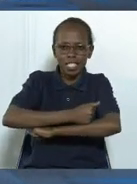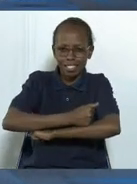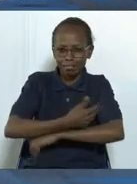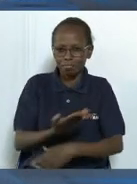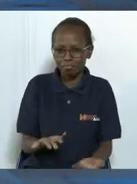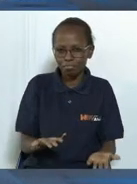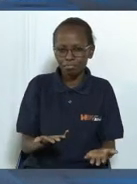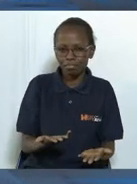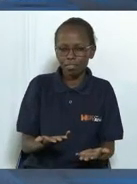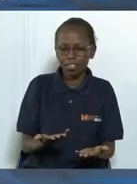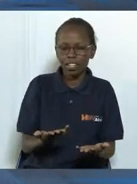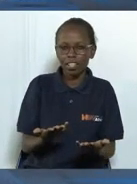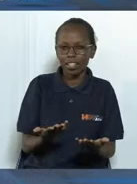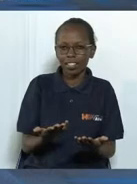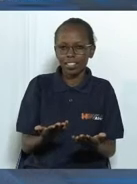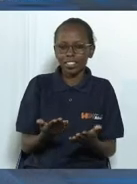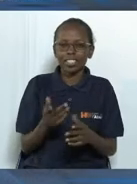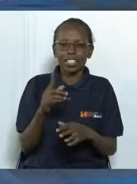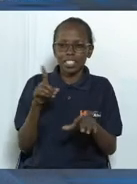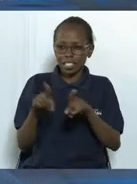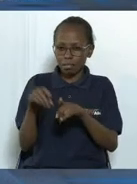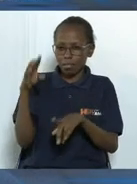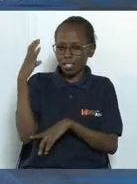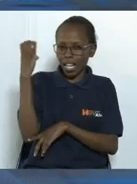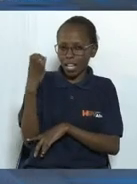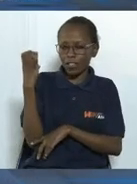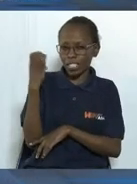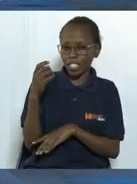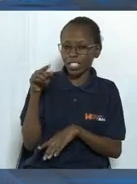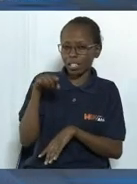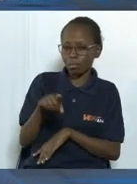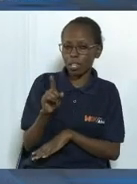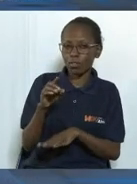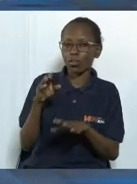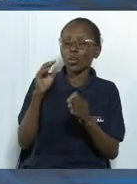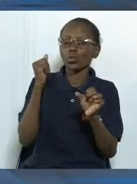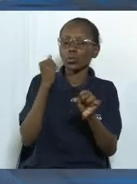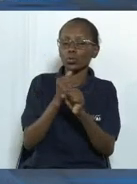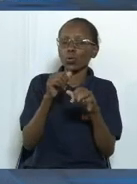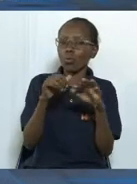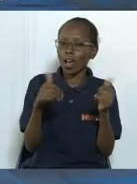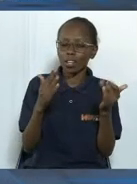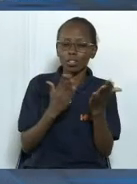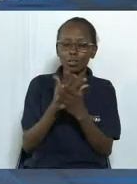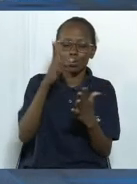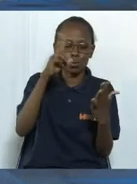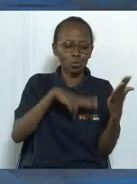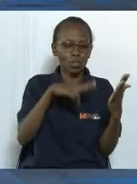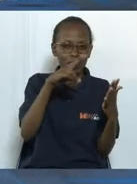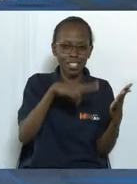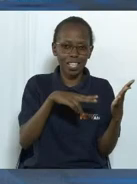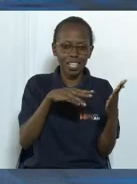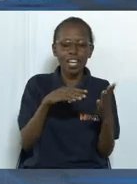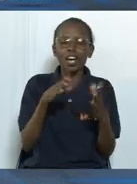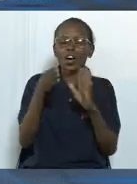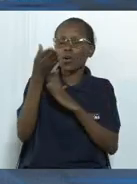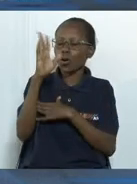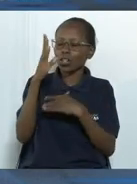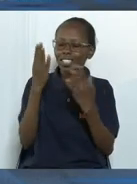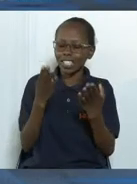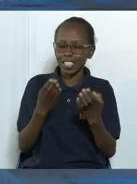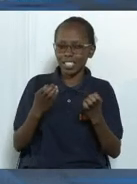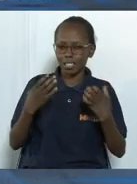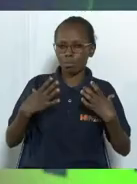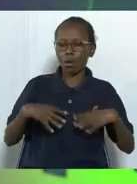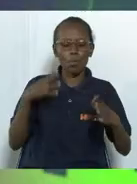possession is an evangelist tool in itself. But you do well to read too, because God requires those who live in these last